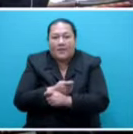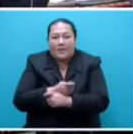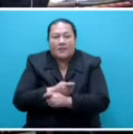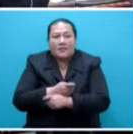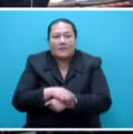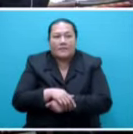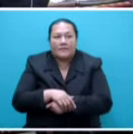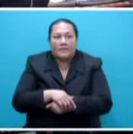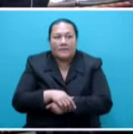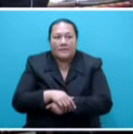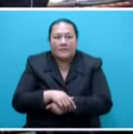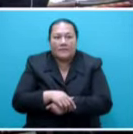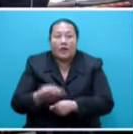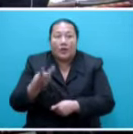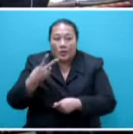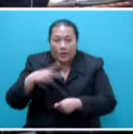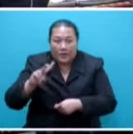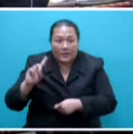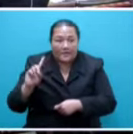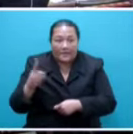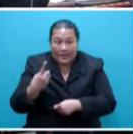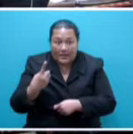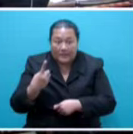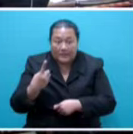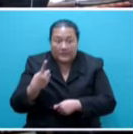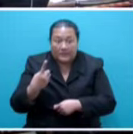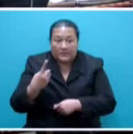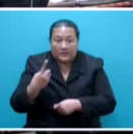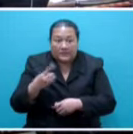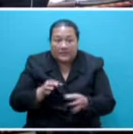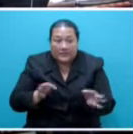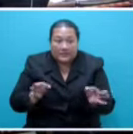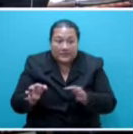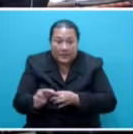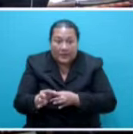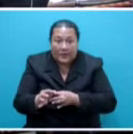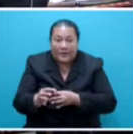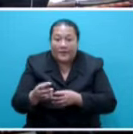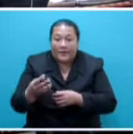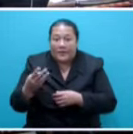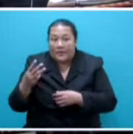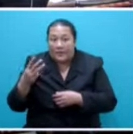17th to the 21st instead of the 3rd to the 7th.